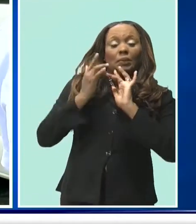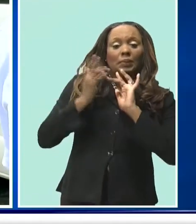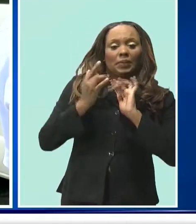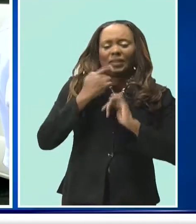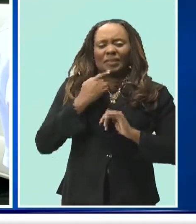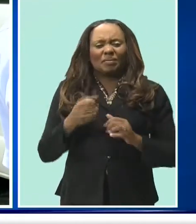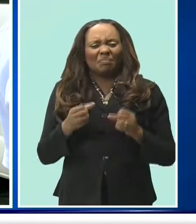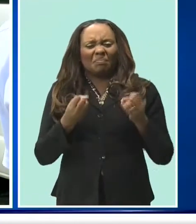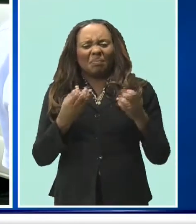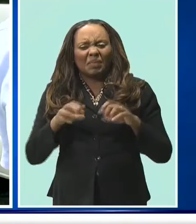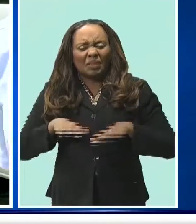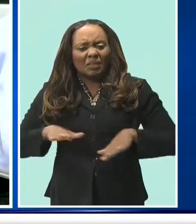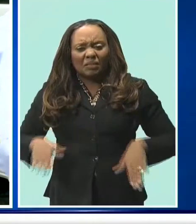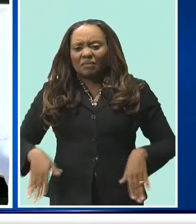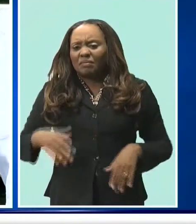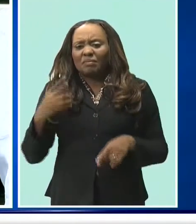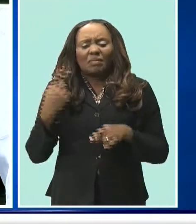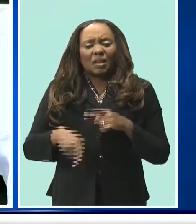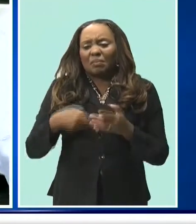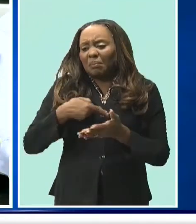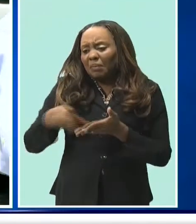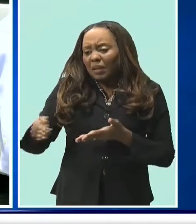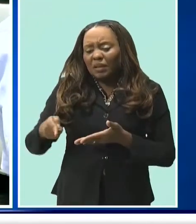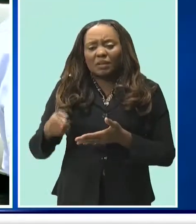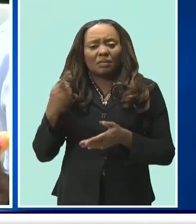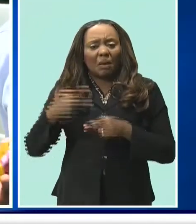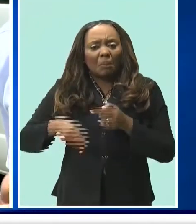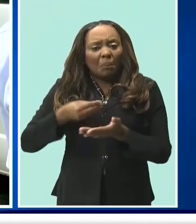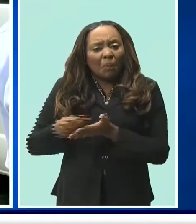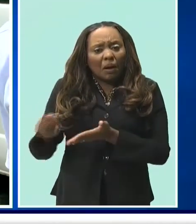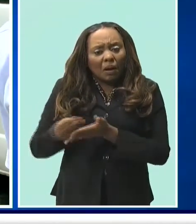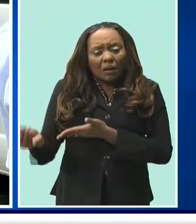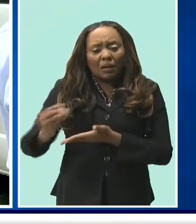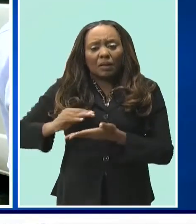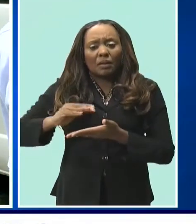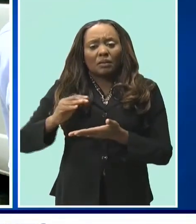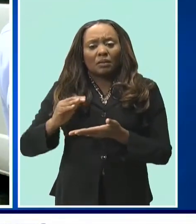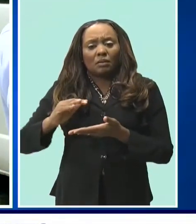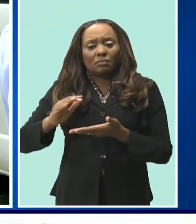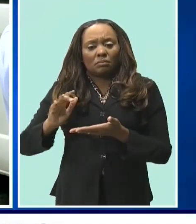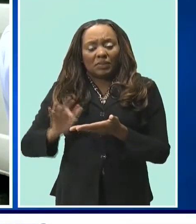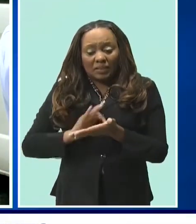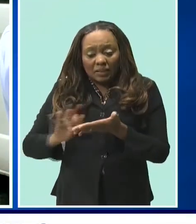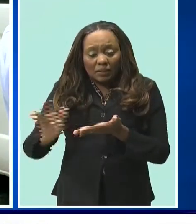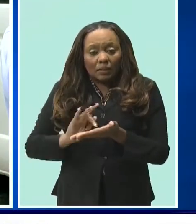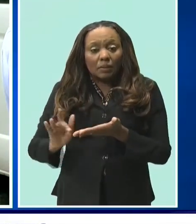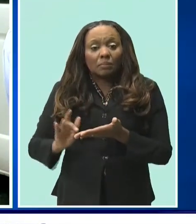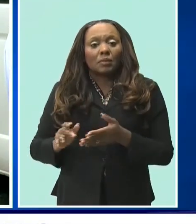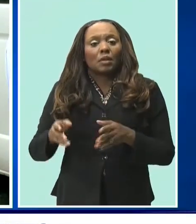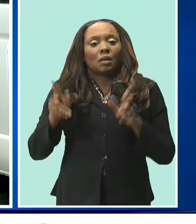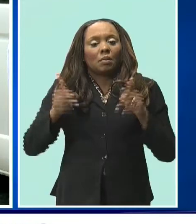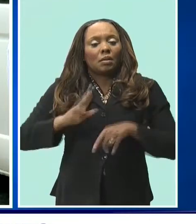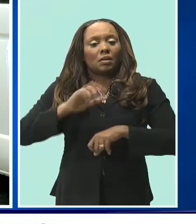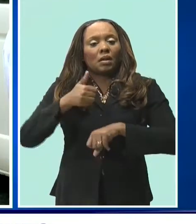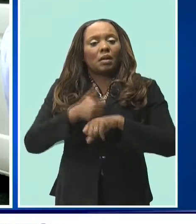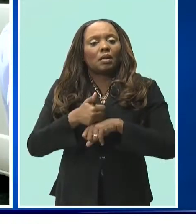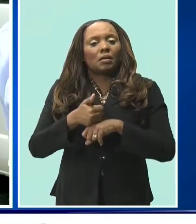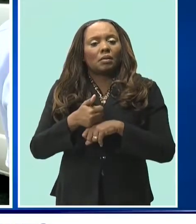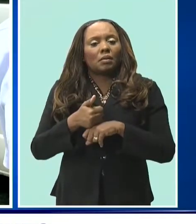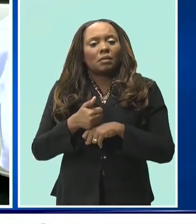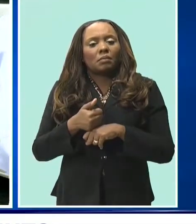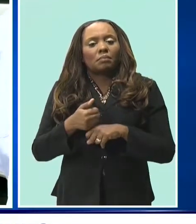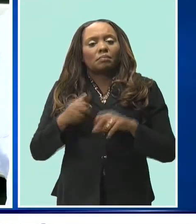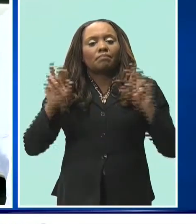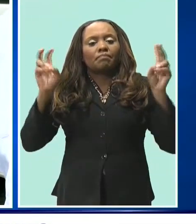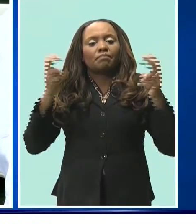be able to afford the devices. She set up a GoFundMe page looking